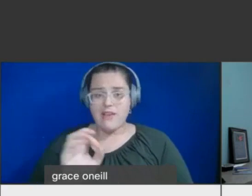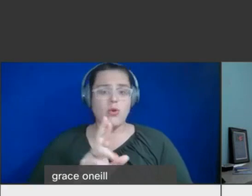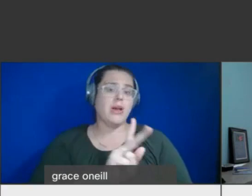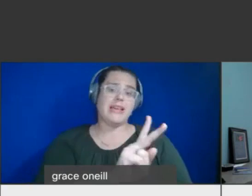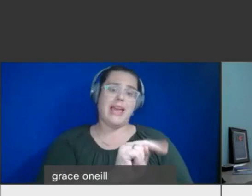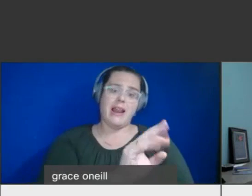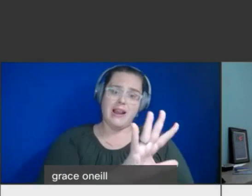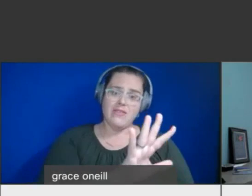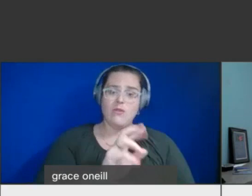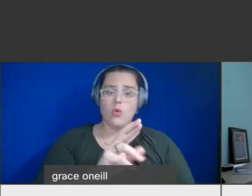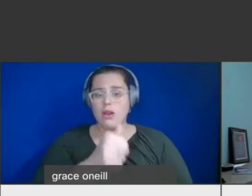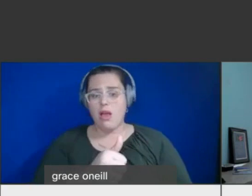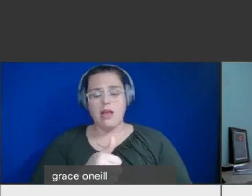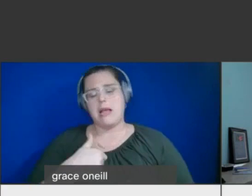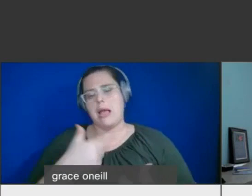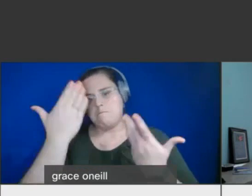masks or not.